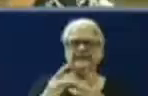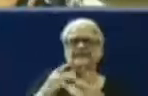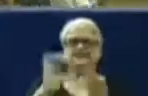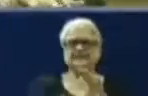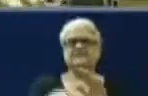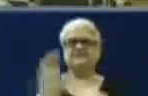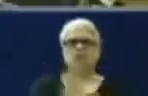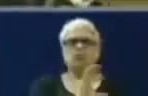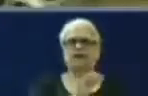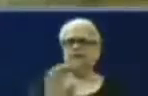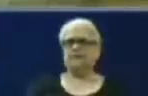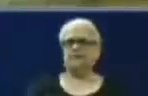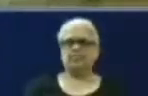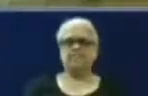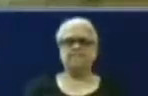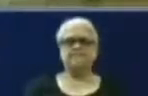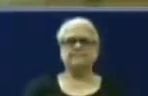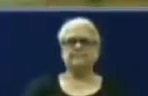performance.